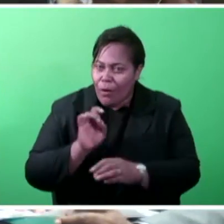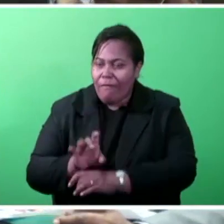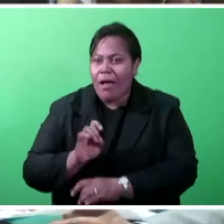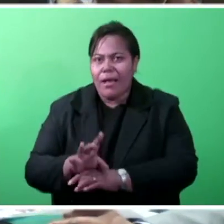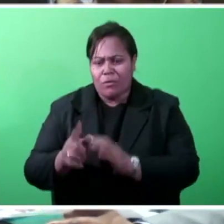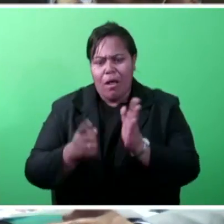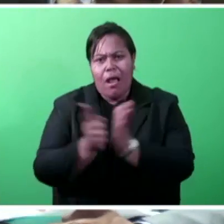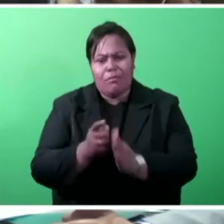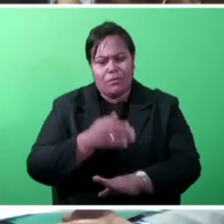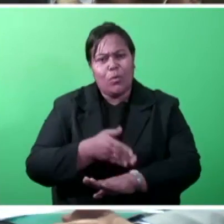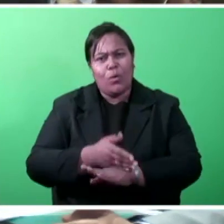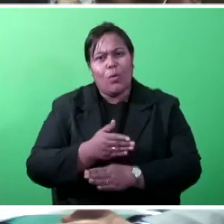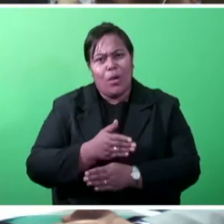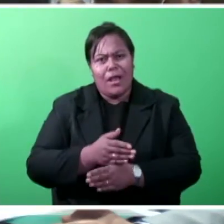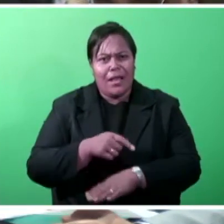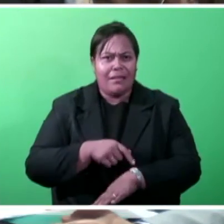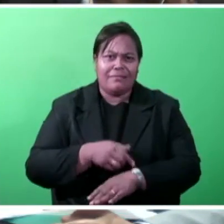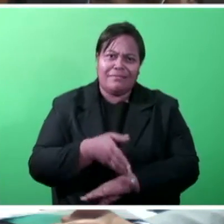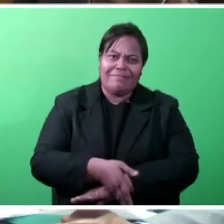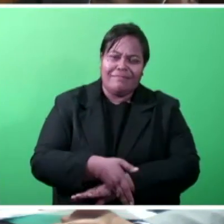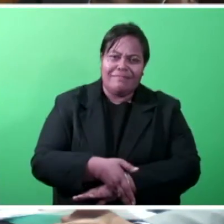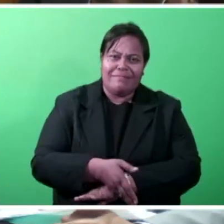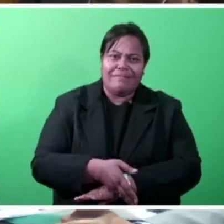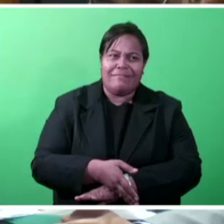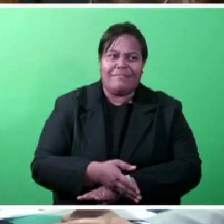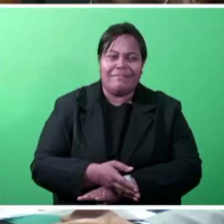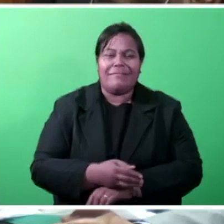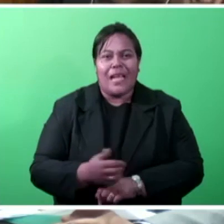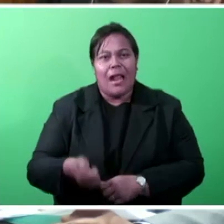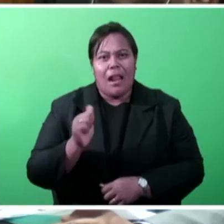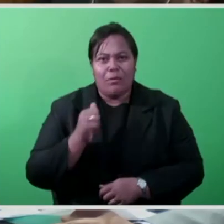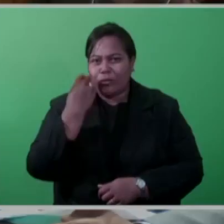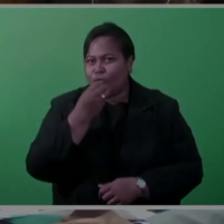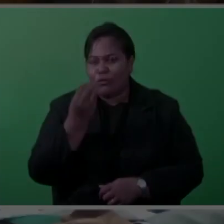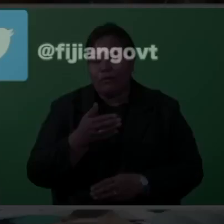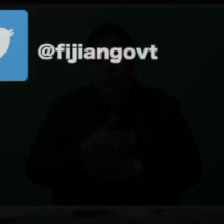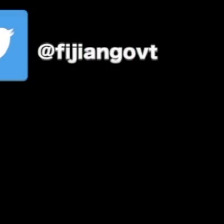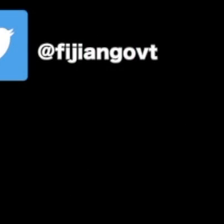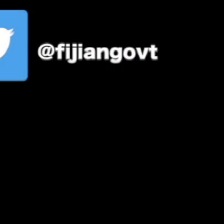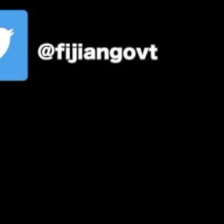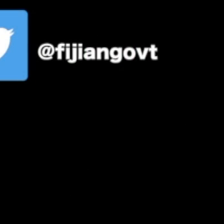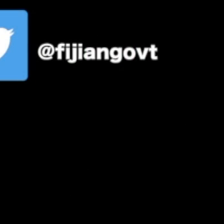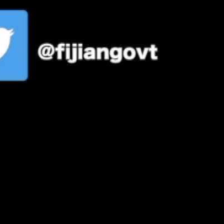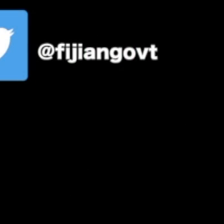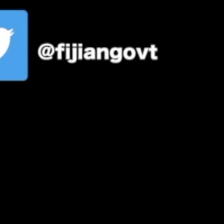and payment of overtime and meal allowance for the workers. Thank you, Mr. Speaker.